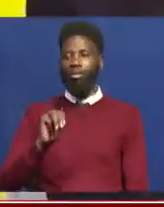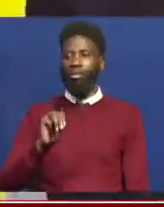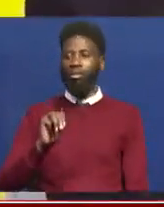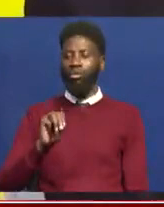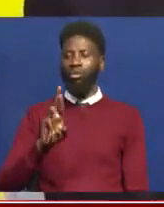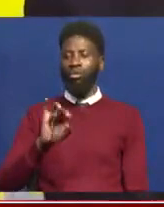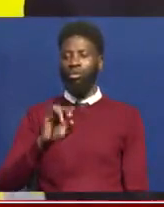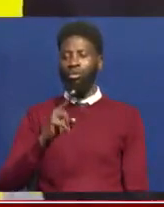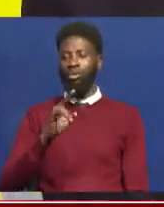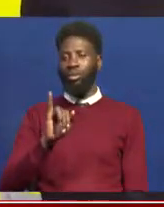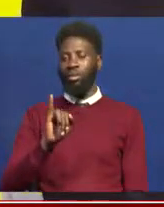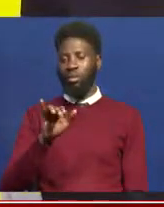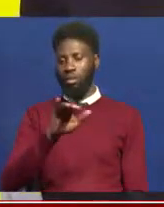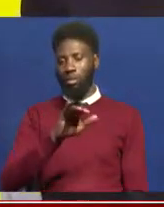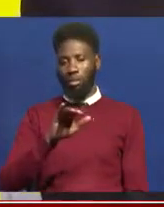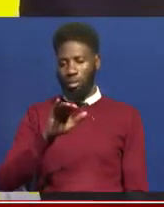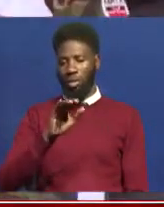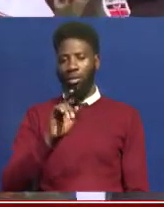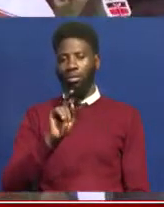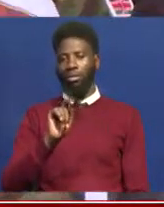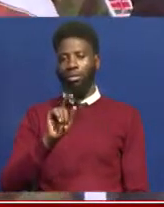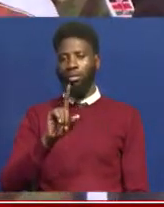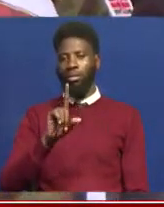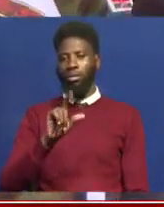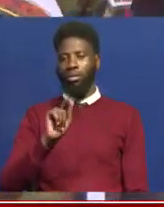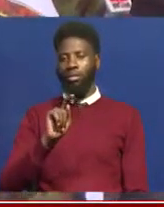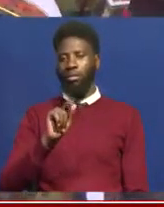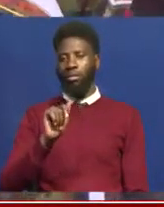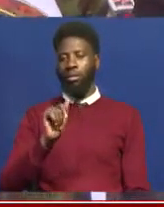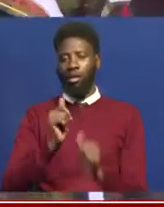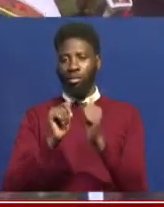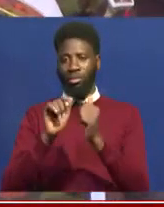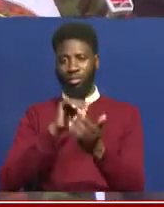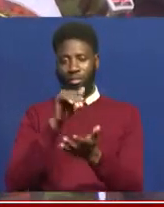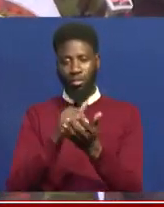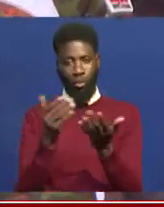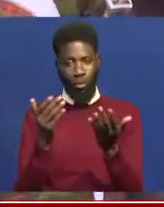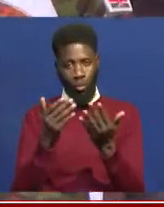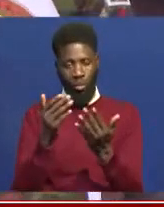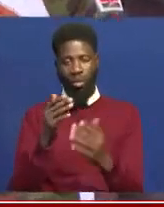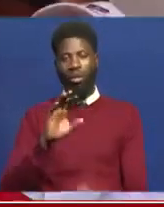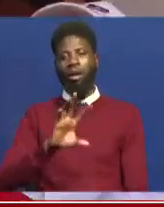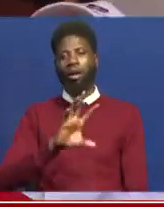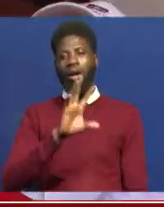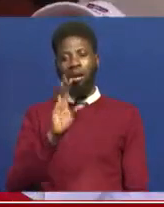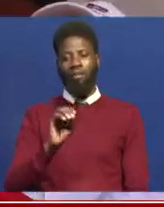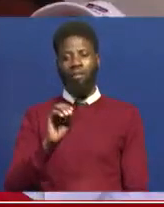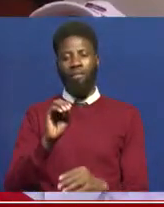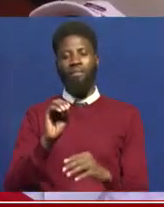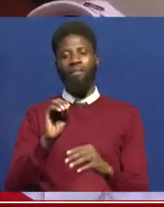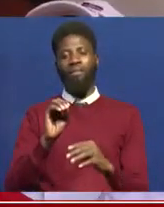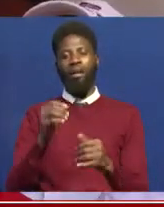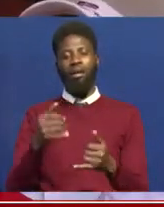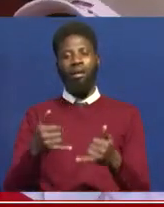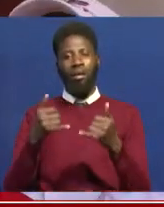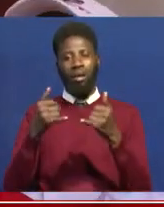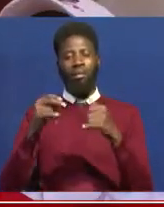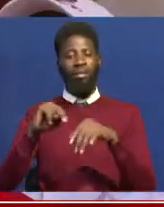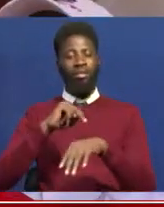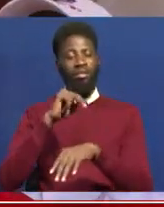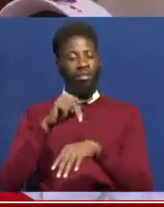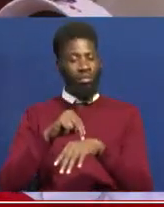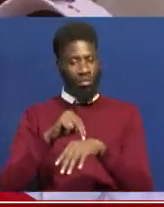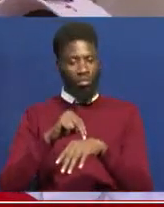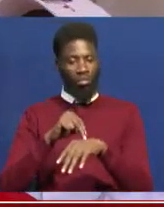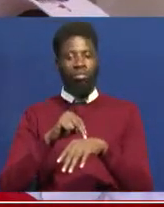Club, one of the host venues earmarked for the 2027 African Cup of Nations. I am in the village when I